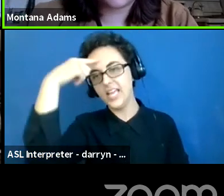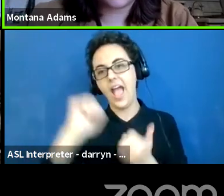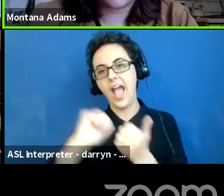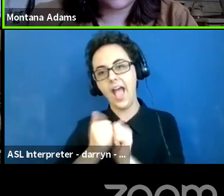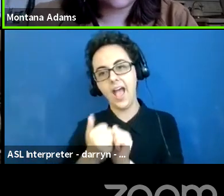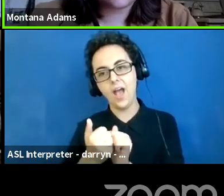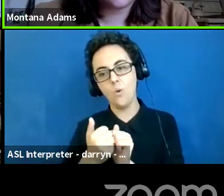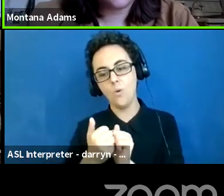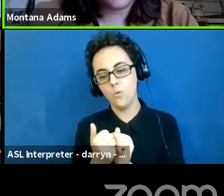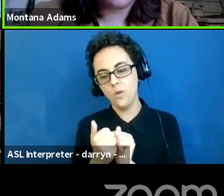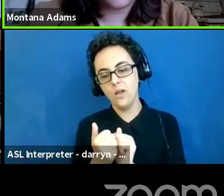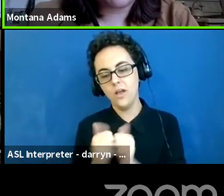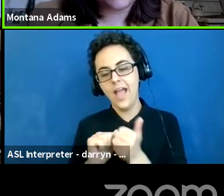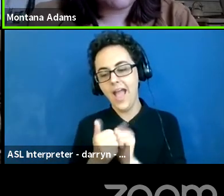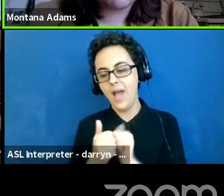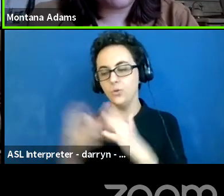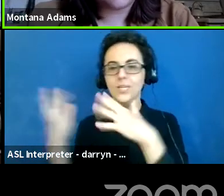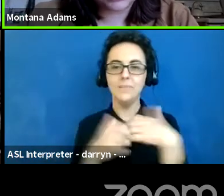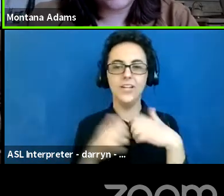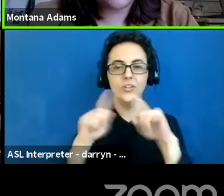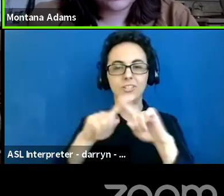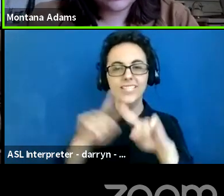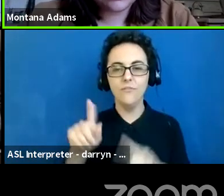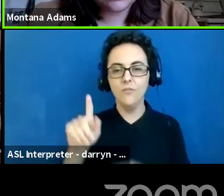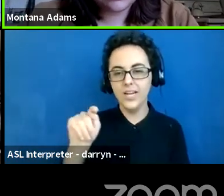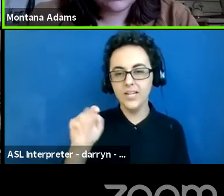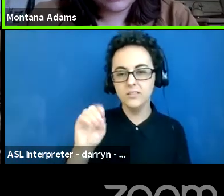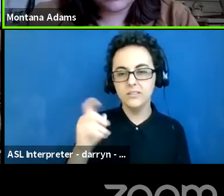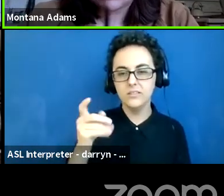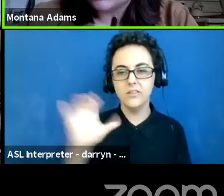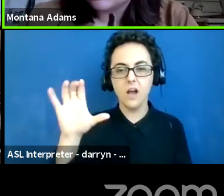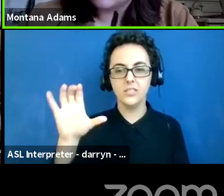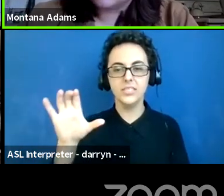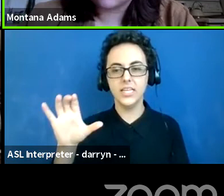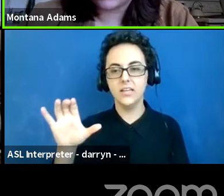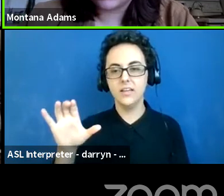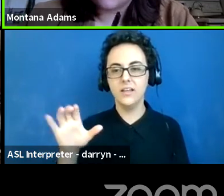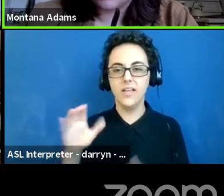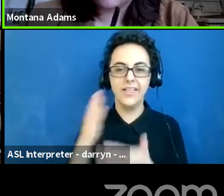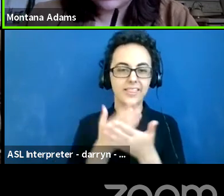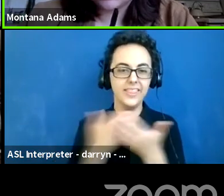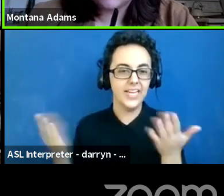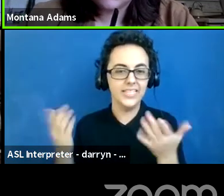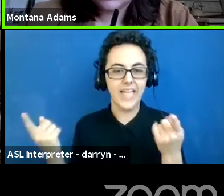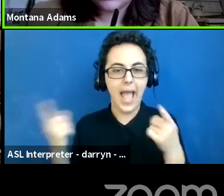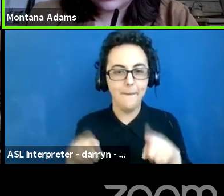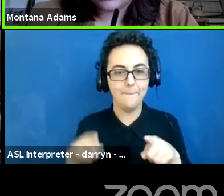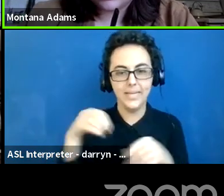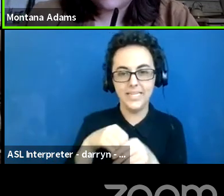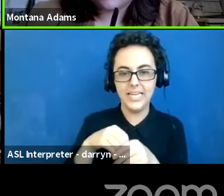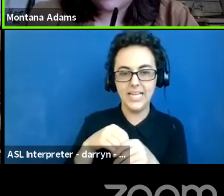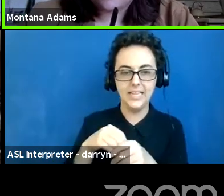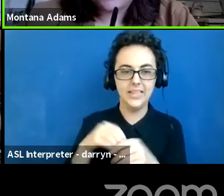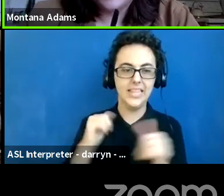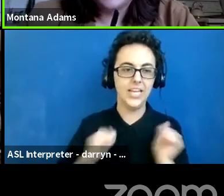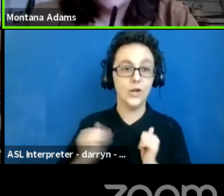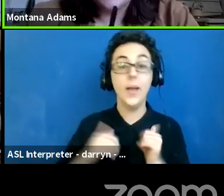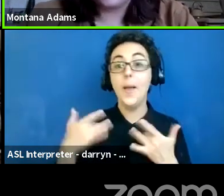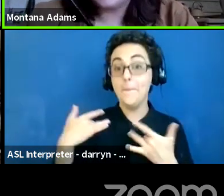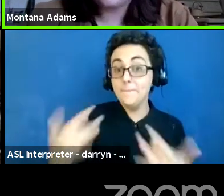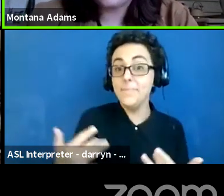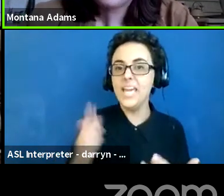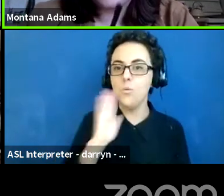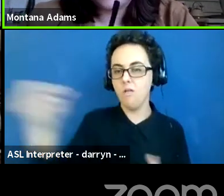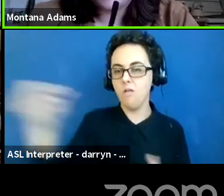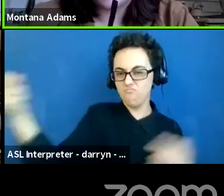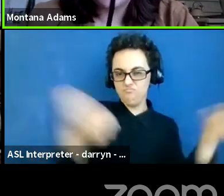traits within theater of like pitting people against one another, because all it does is create individualism. And we